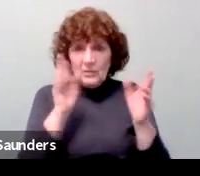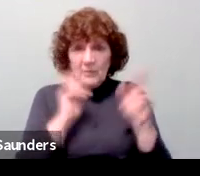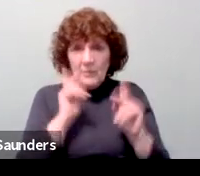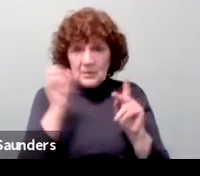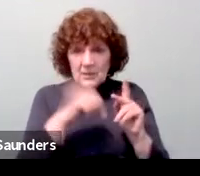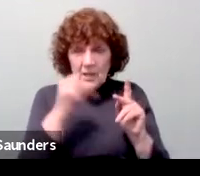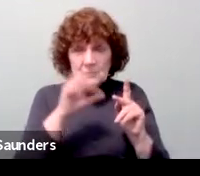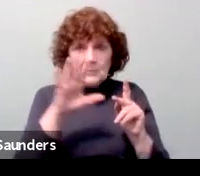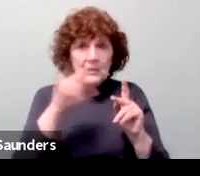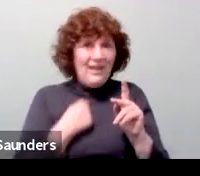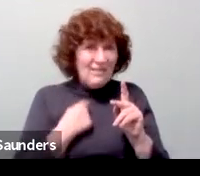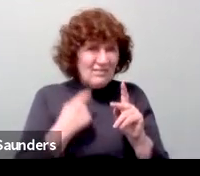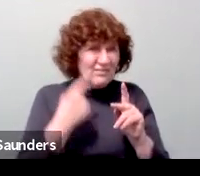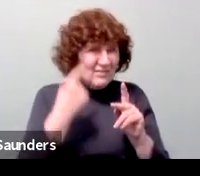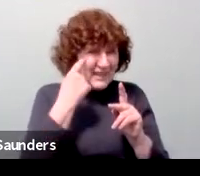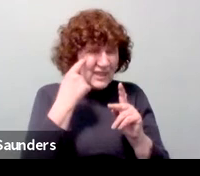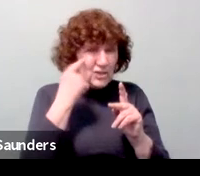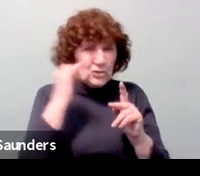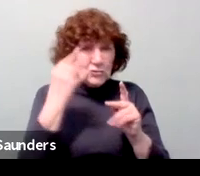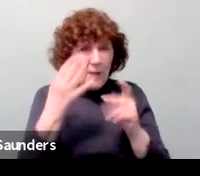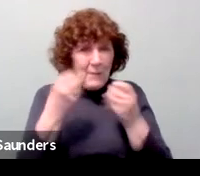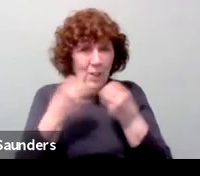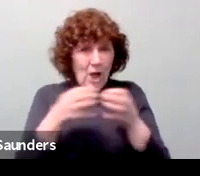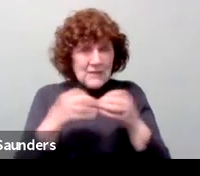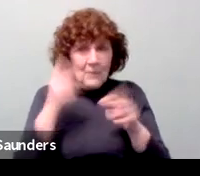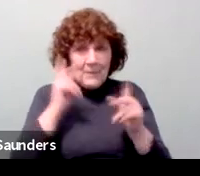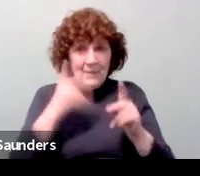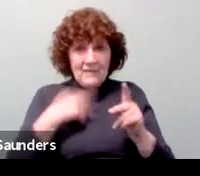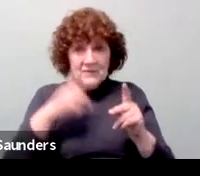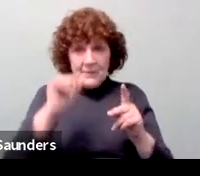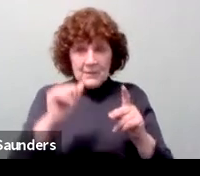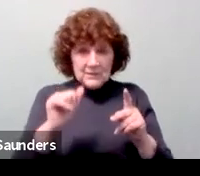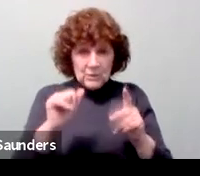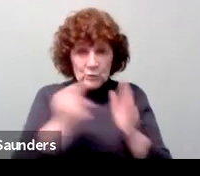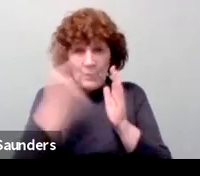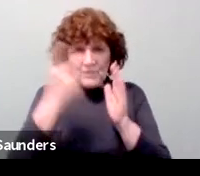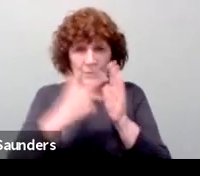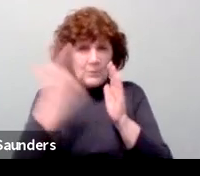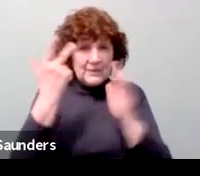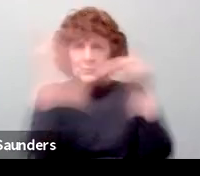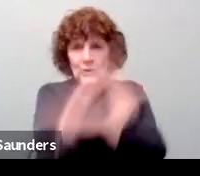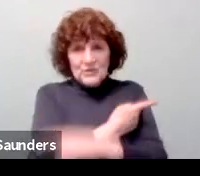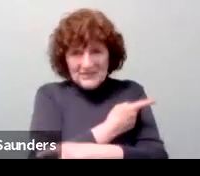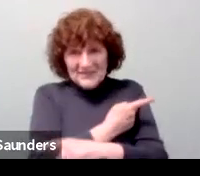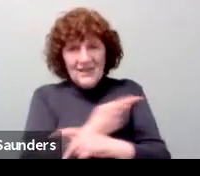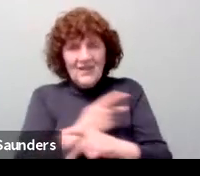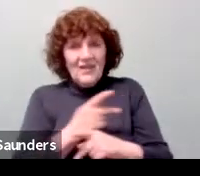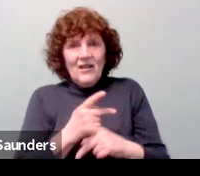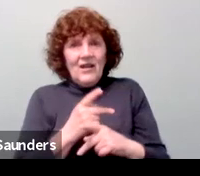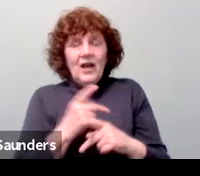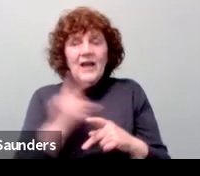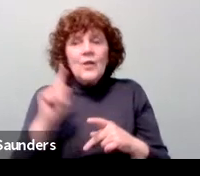I believe the job losses for people with disabilities have been two or three times as much, and they only had half the